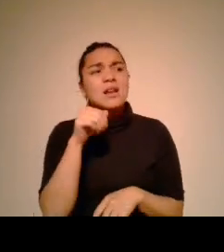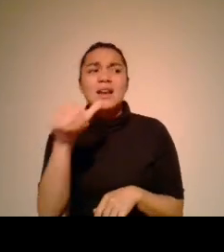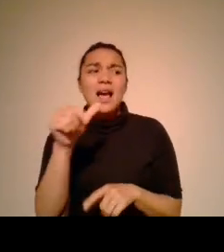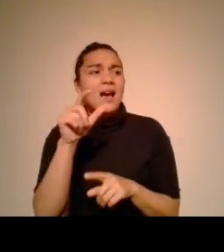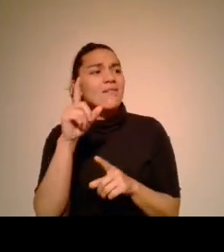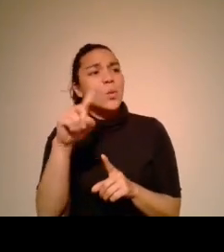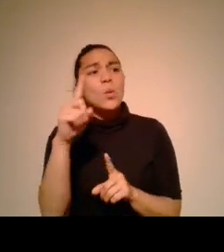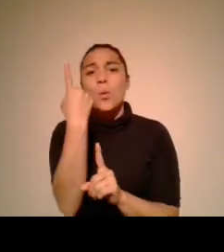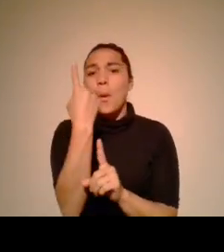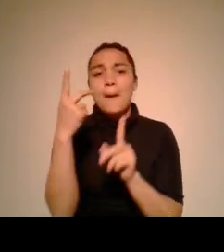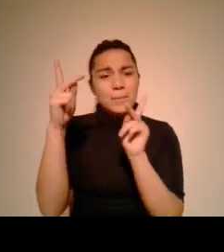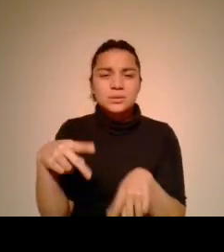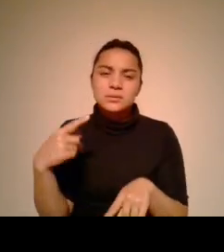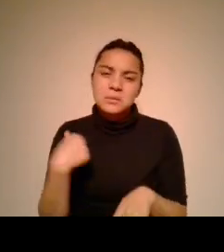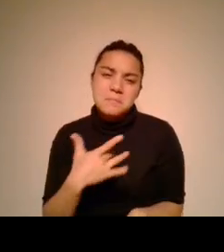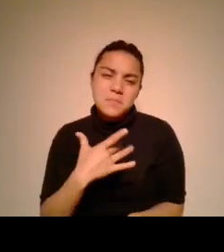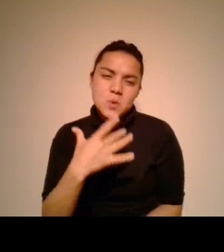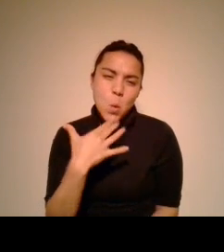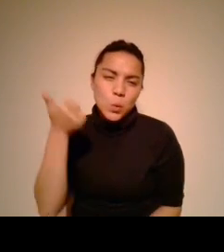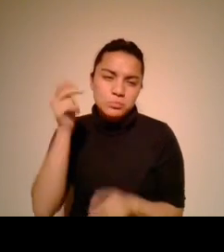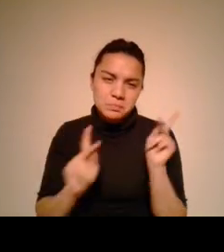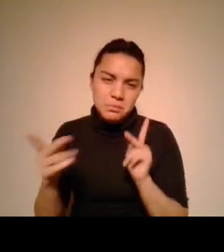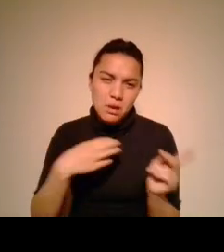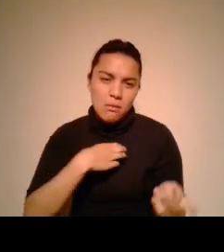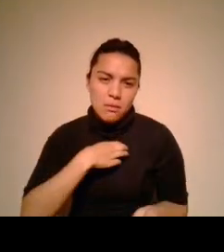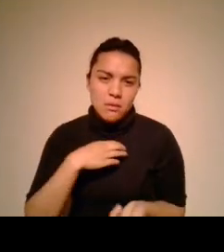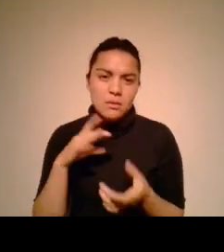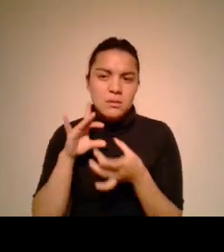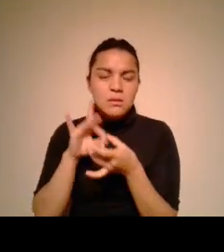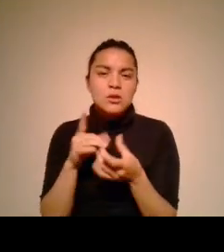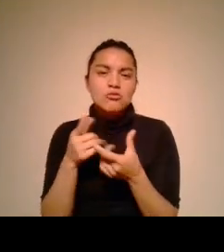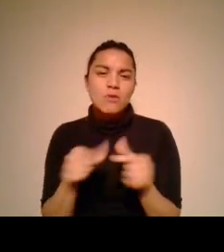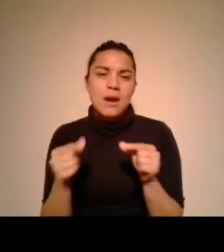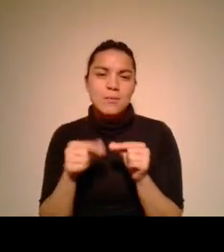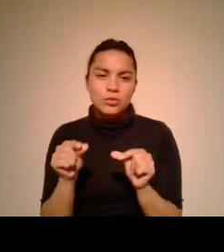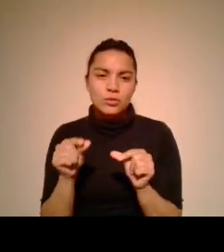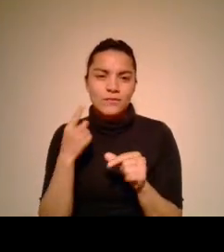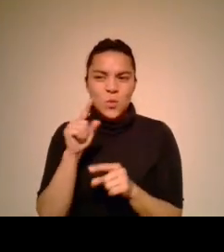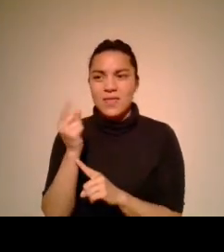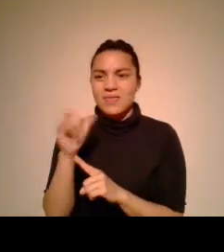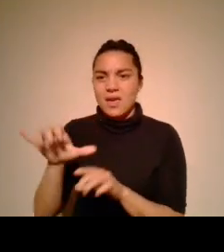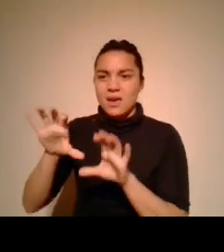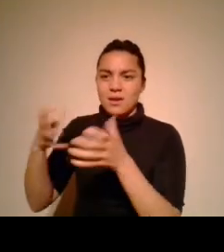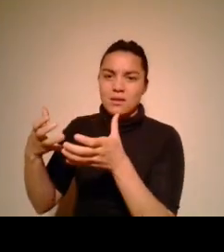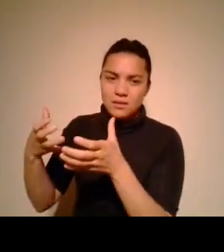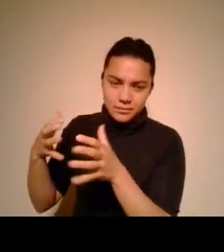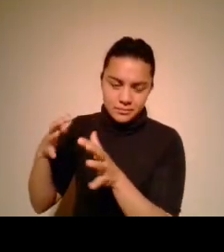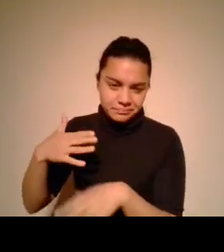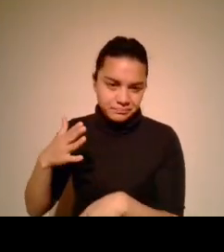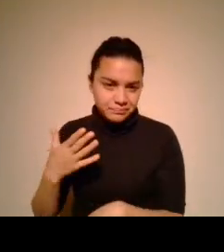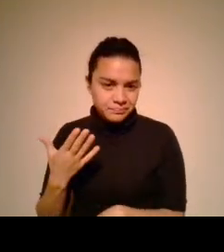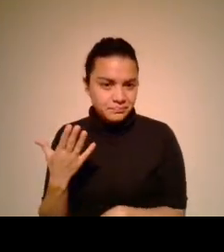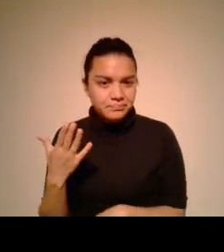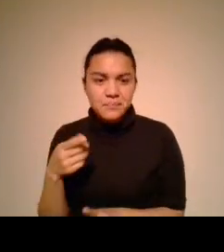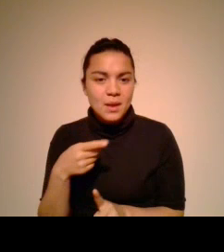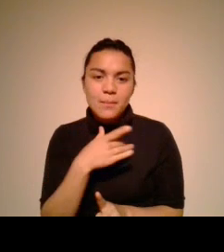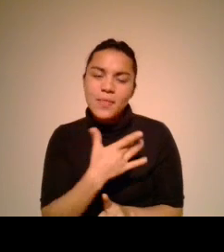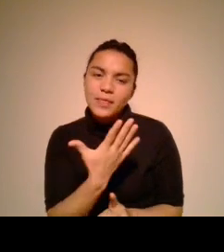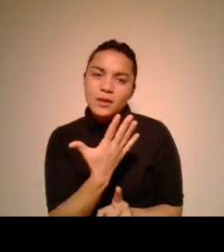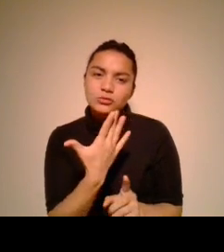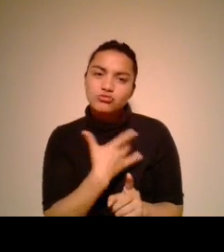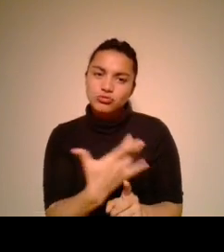isn't exclusively one way or the other, but there is a definite trend. But also looking at if you have